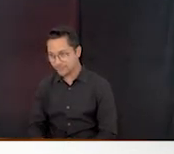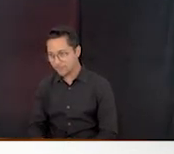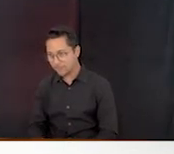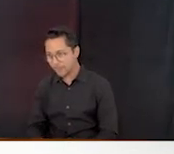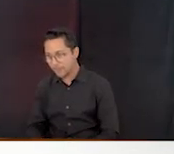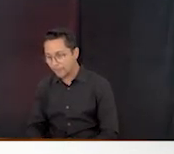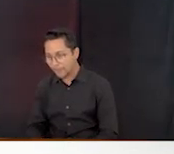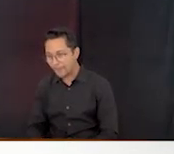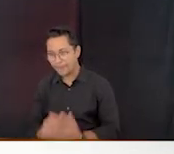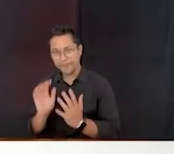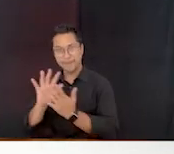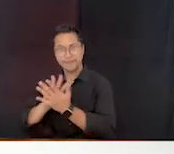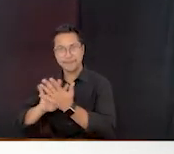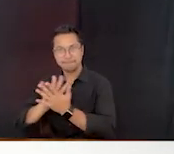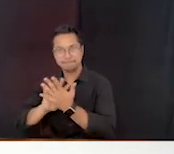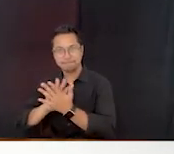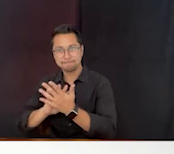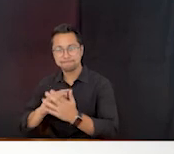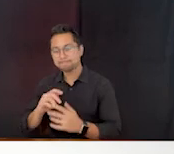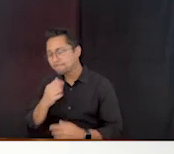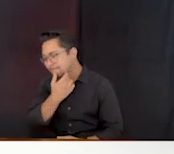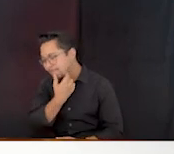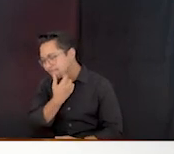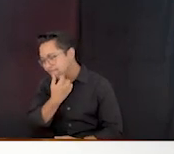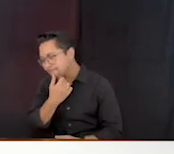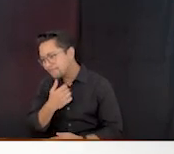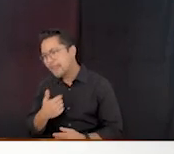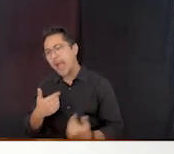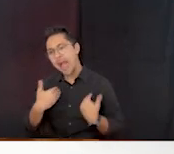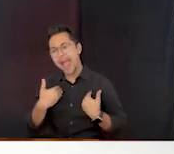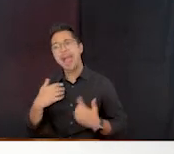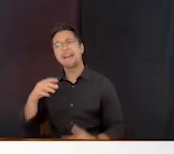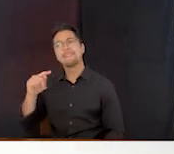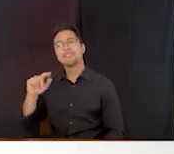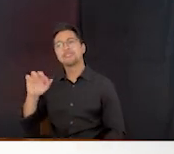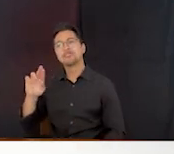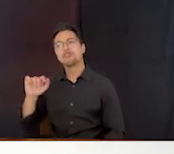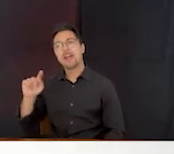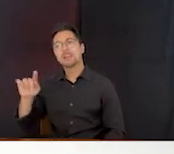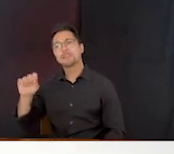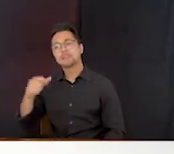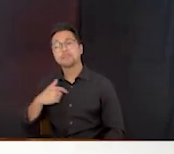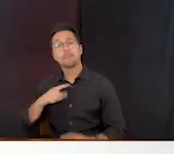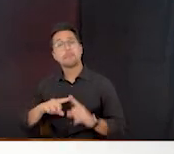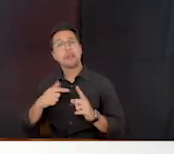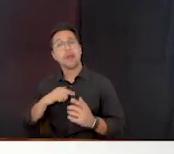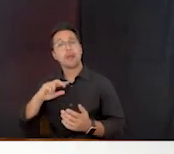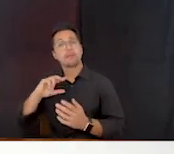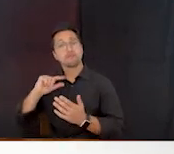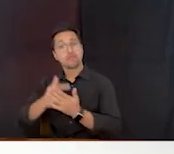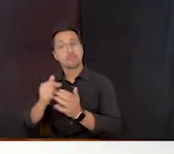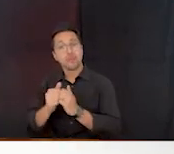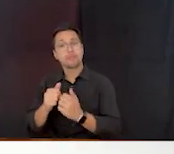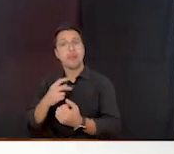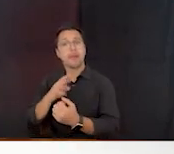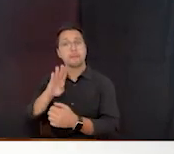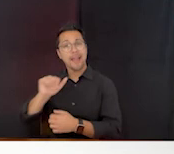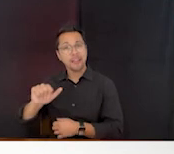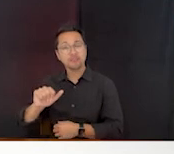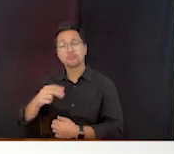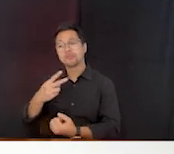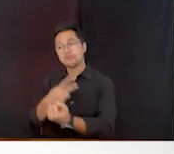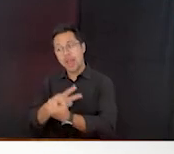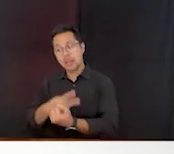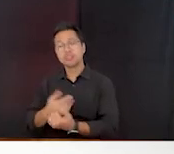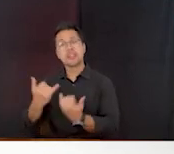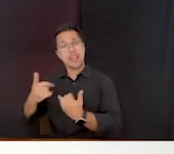Keep doing what you're doing. I have Tourette's, but I graduated with a master's, and now I'm